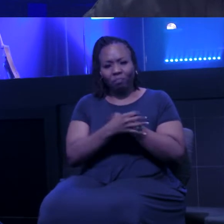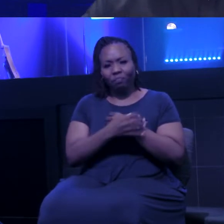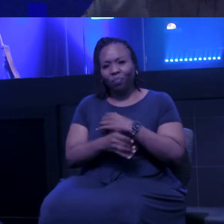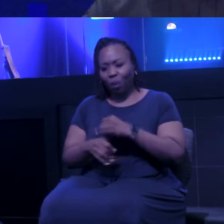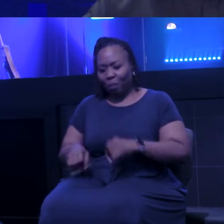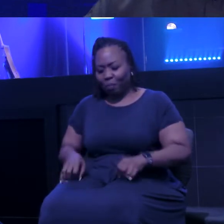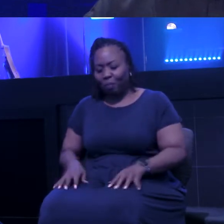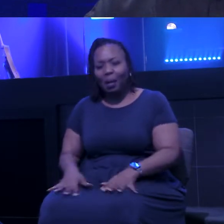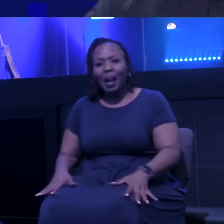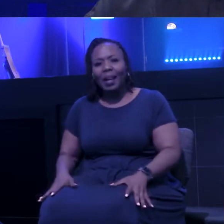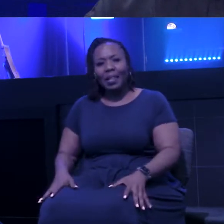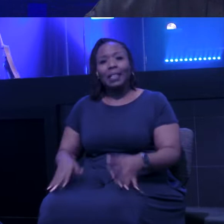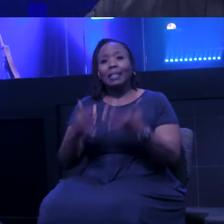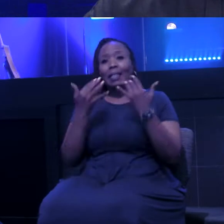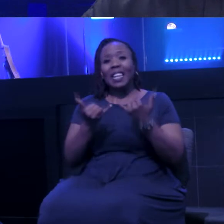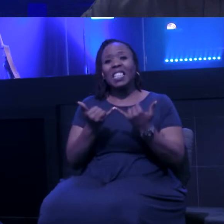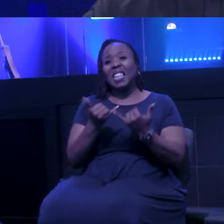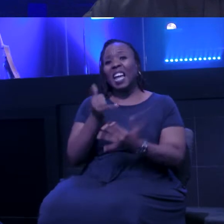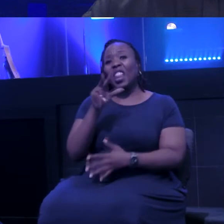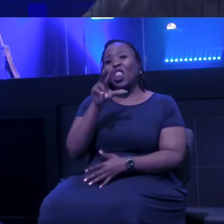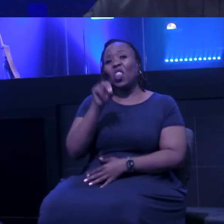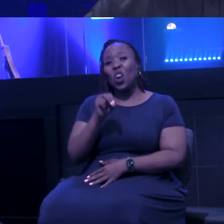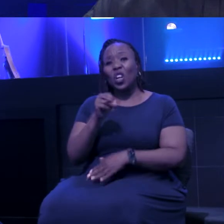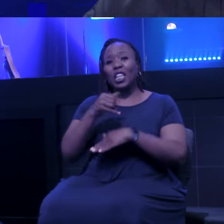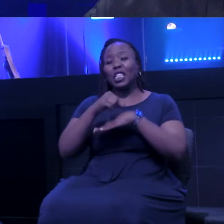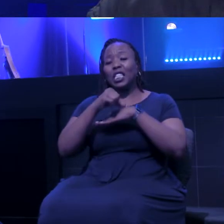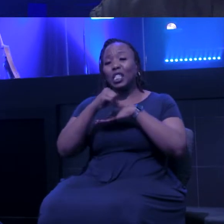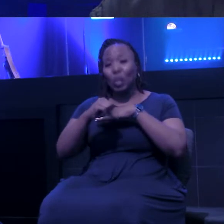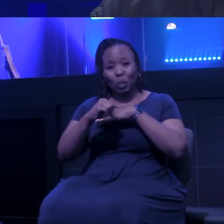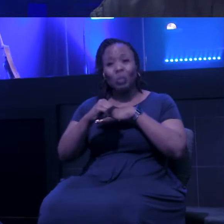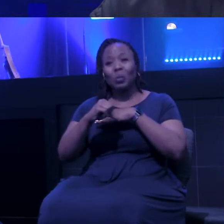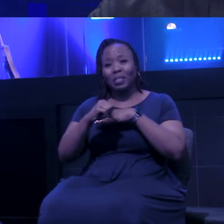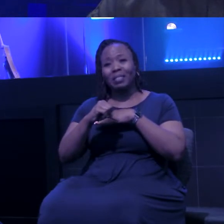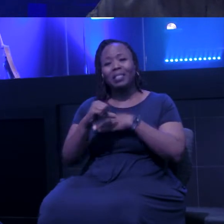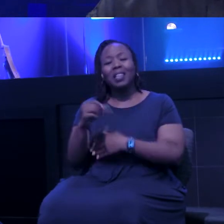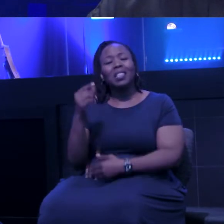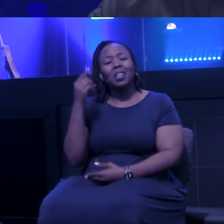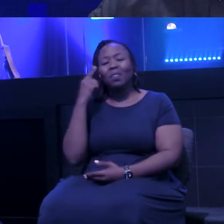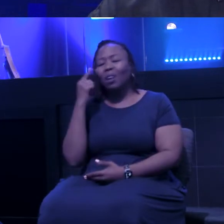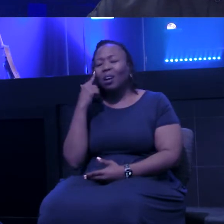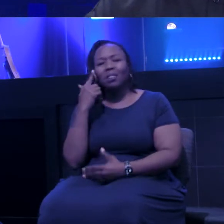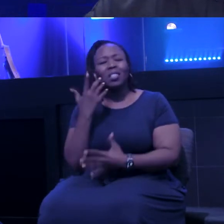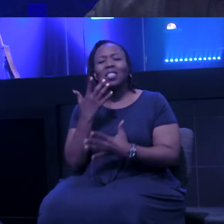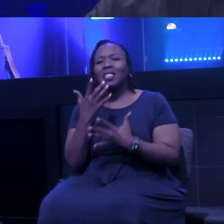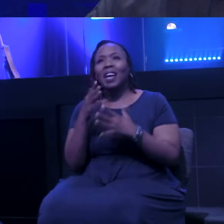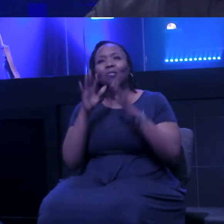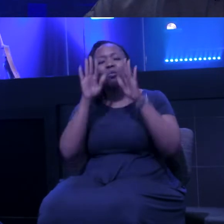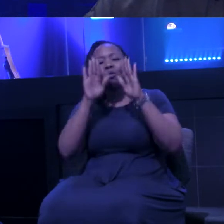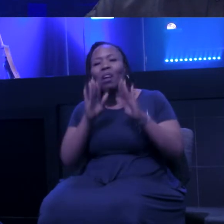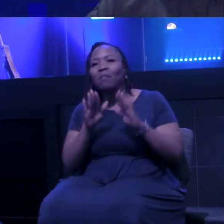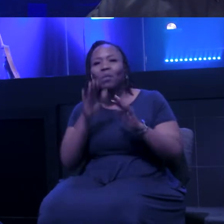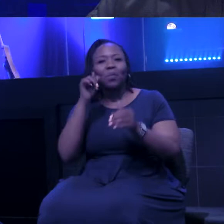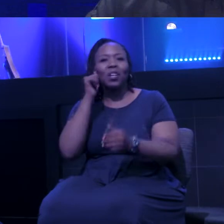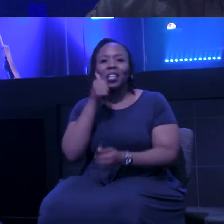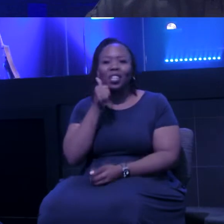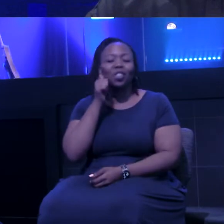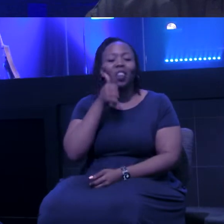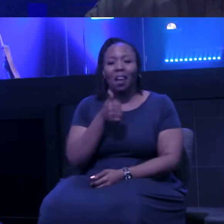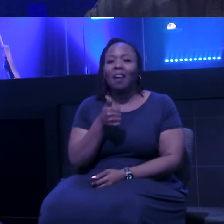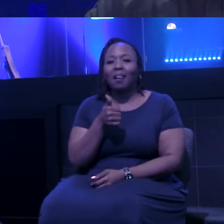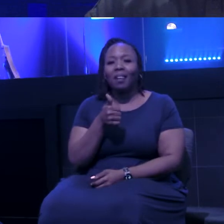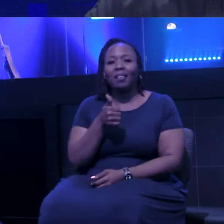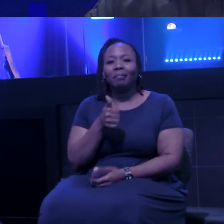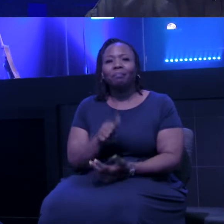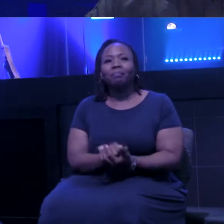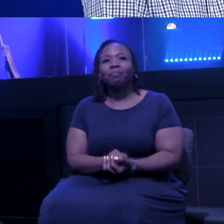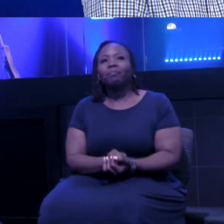she's had over 30 surgeries, but she's taught us so much to cherish every single day. Yeah. And so. You have,